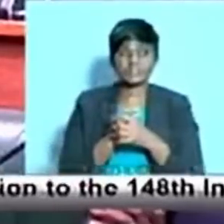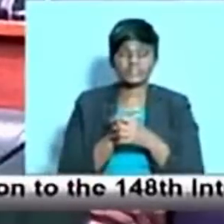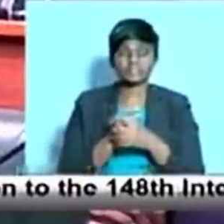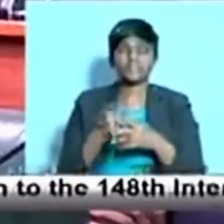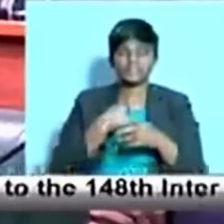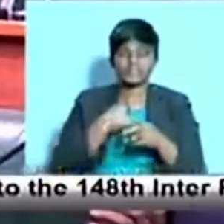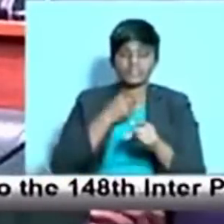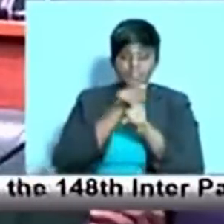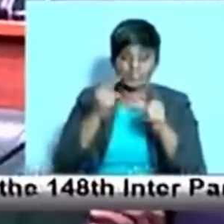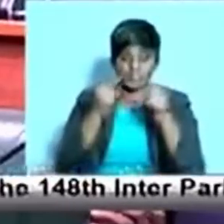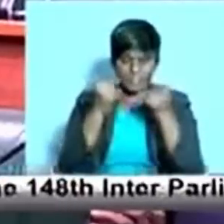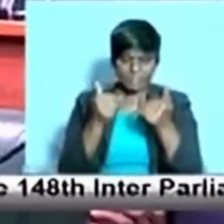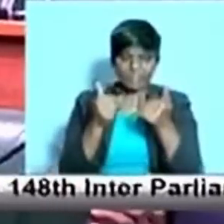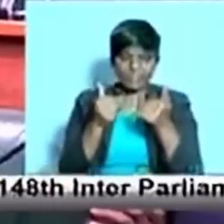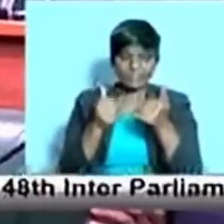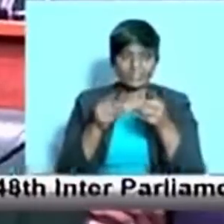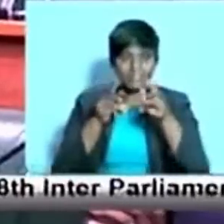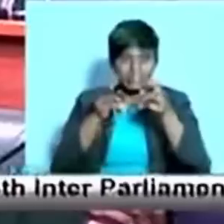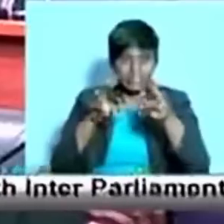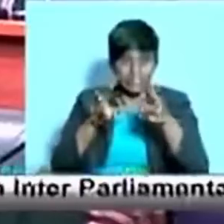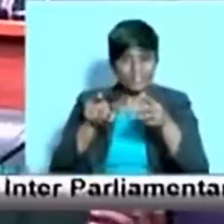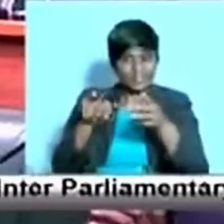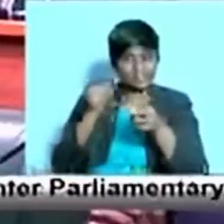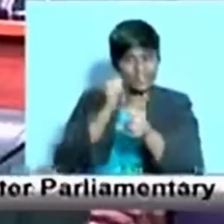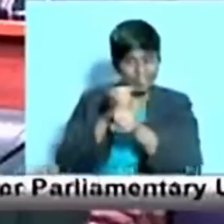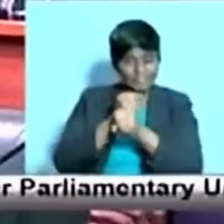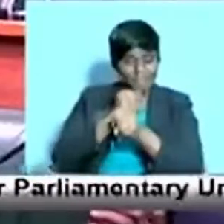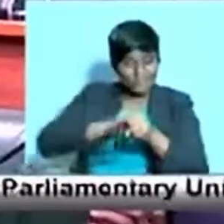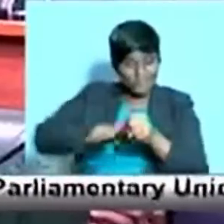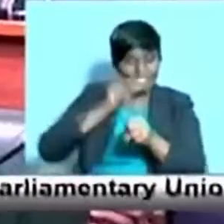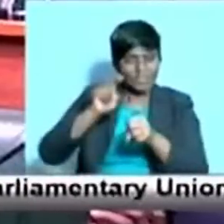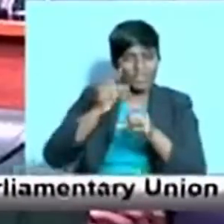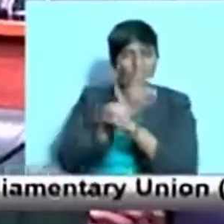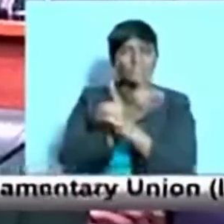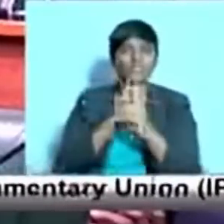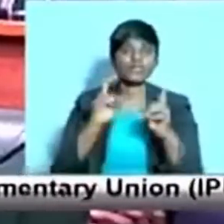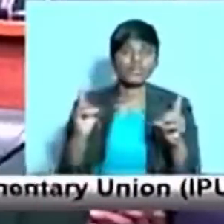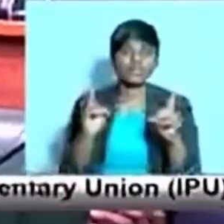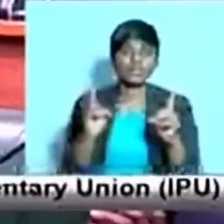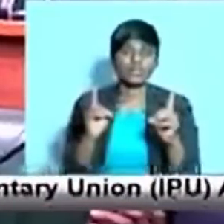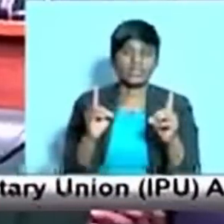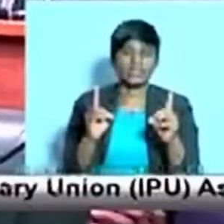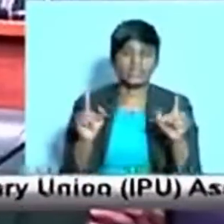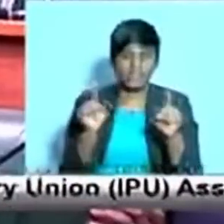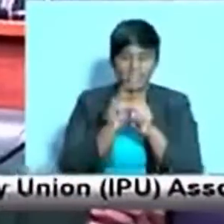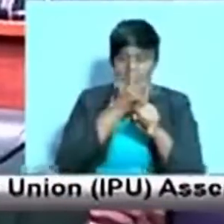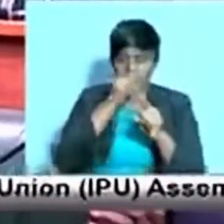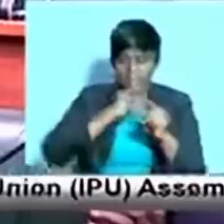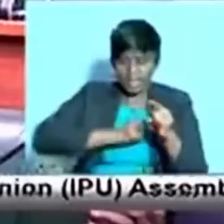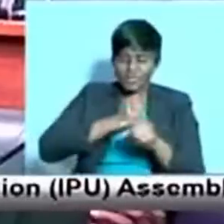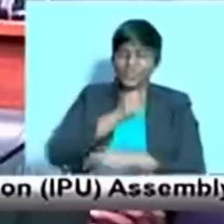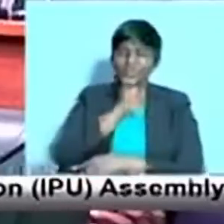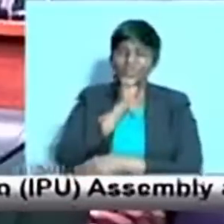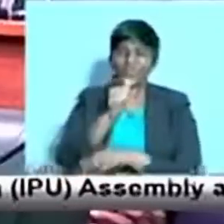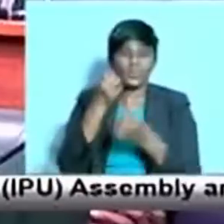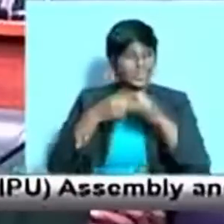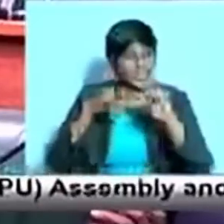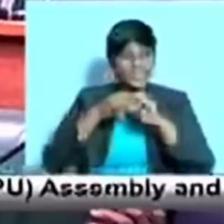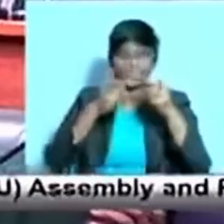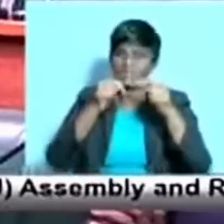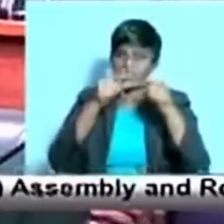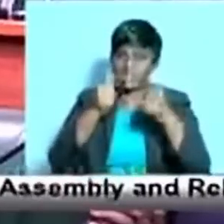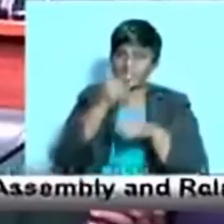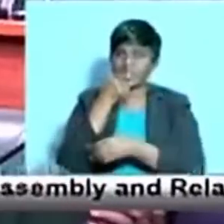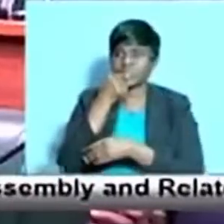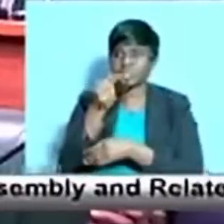me just be the way it's supposed to be. We need to be democratic. And we should not even try to